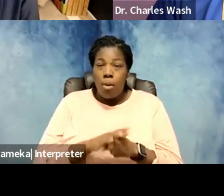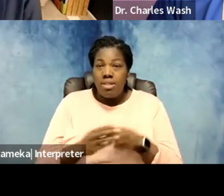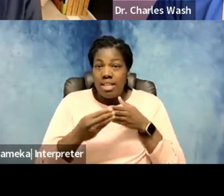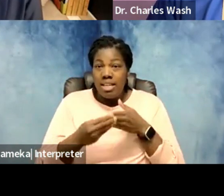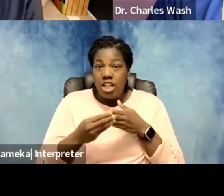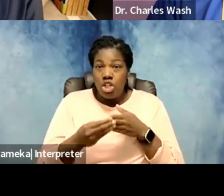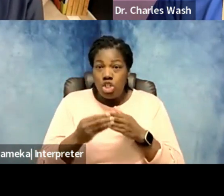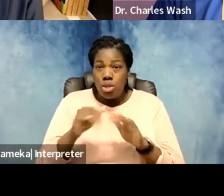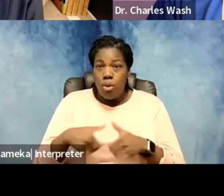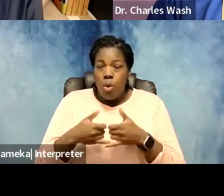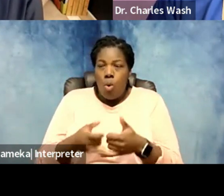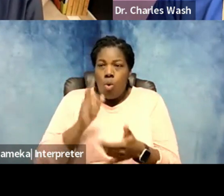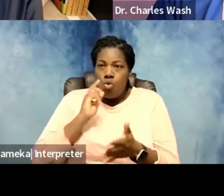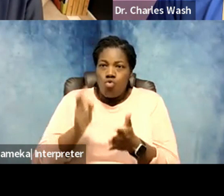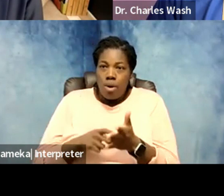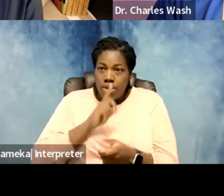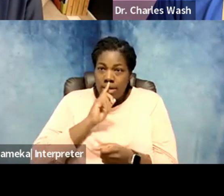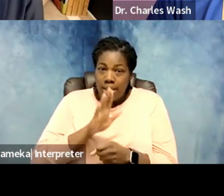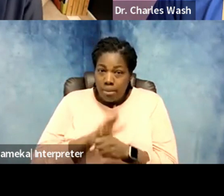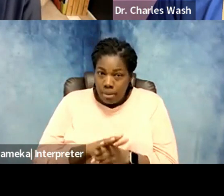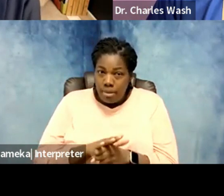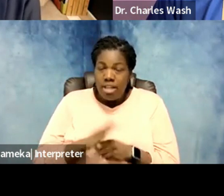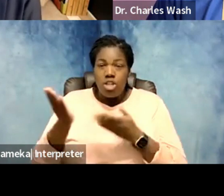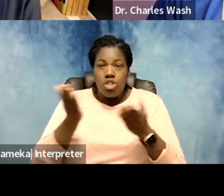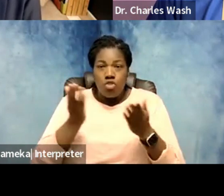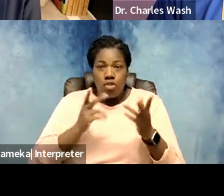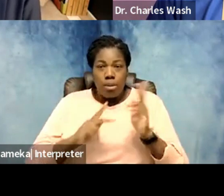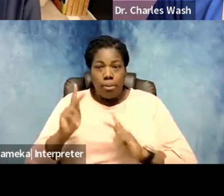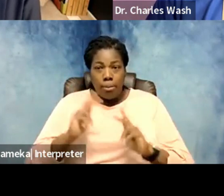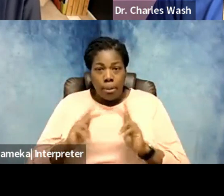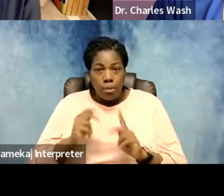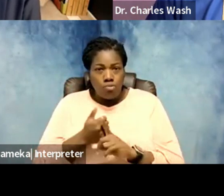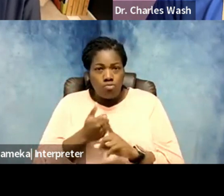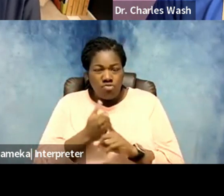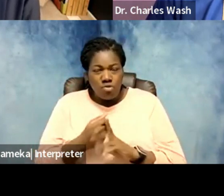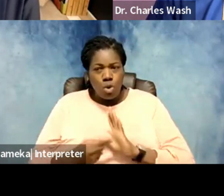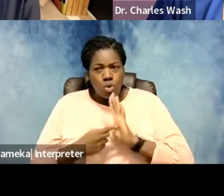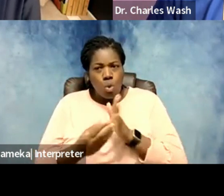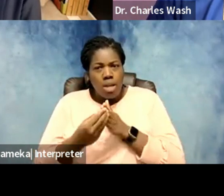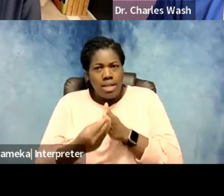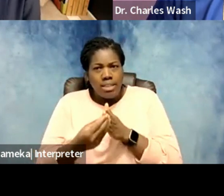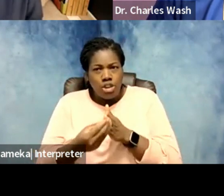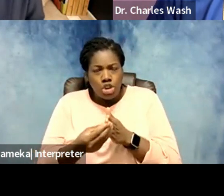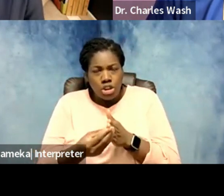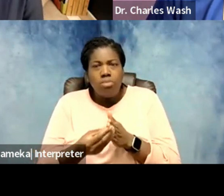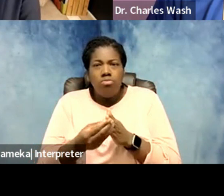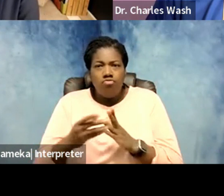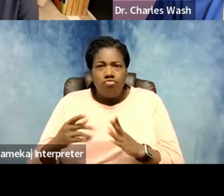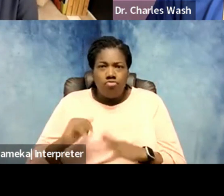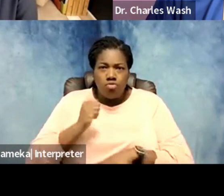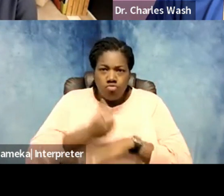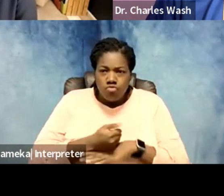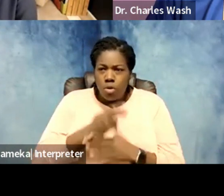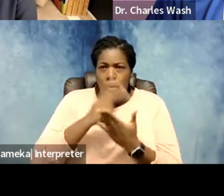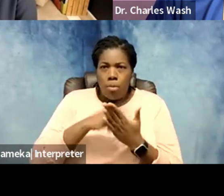Award, it recognizes the commitment and service of individuals who have demonstrated leadership prowess through the implementation of